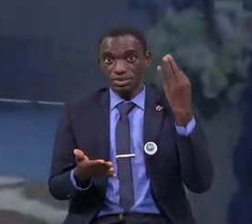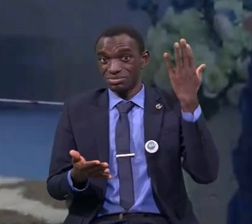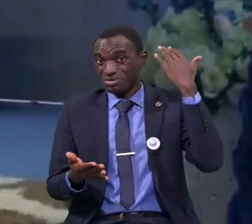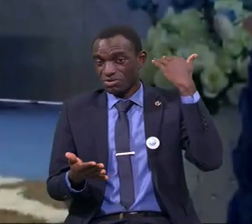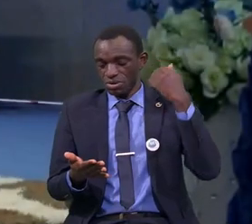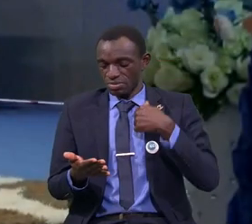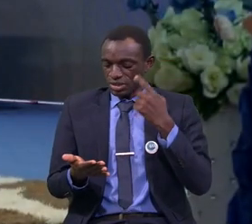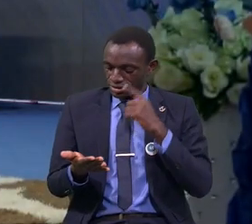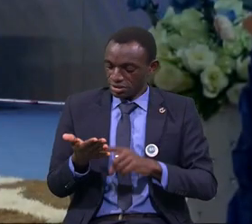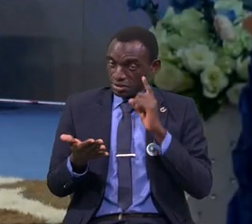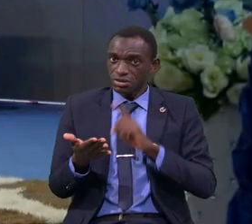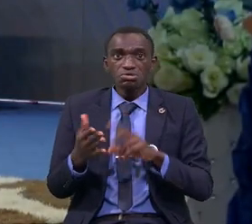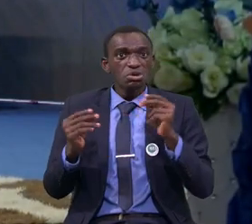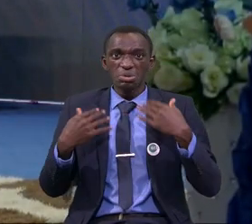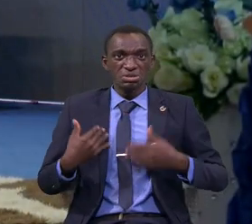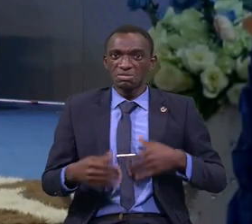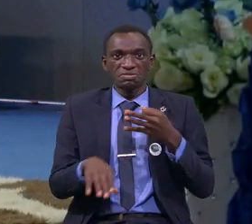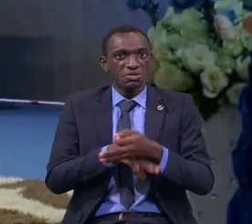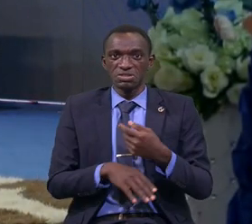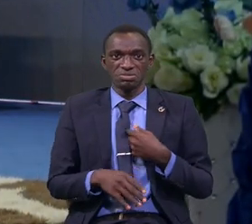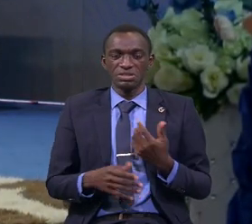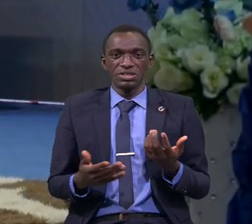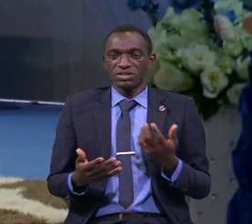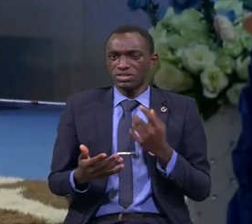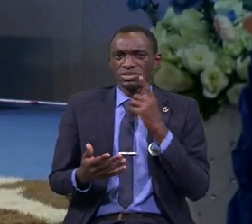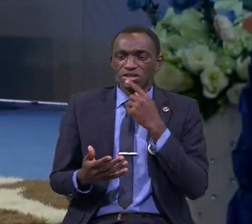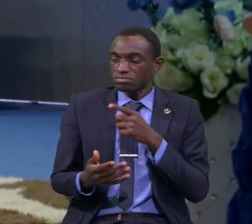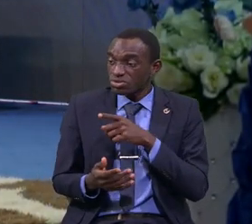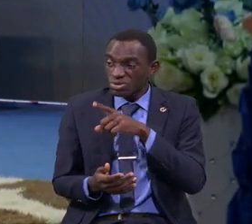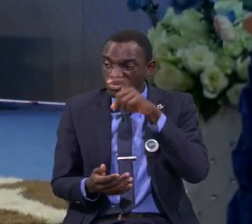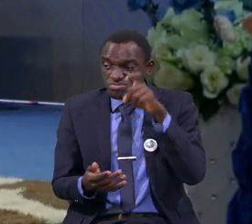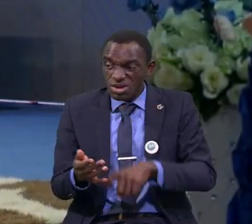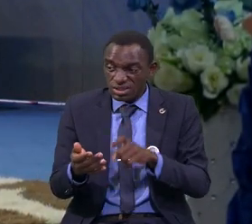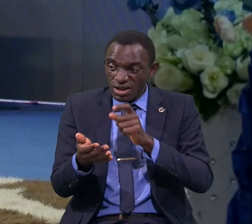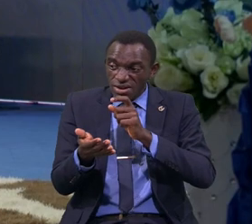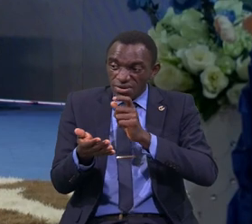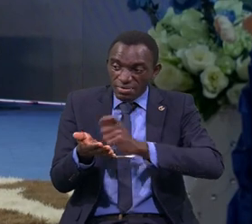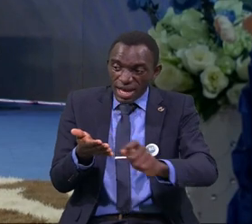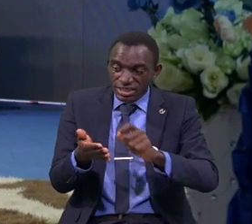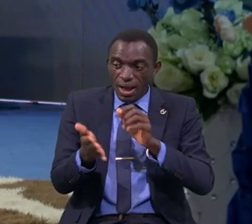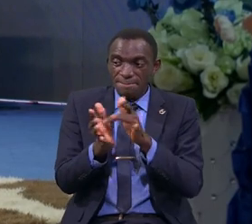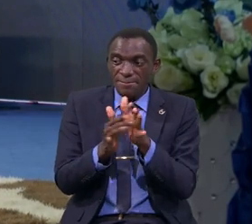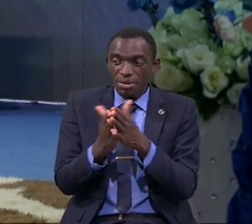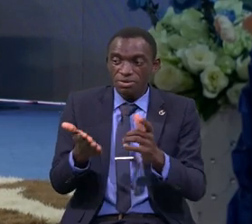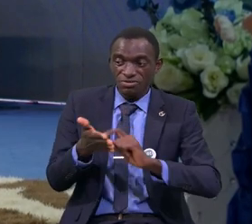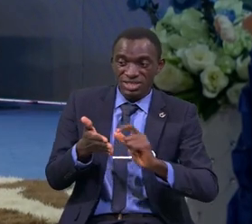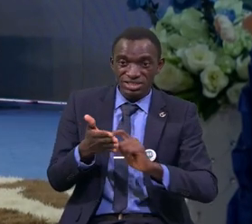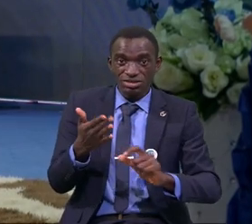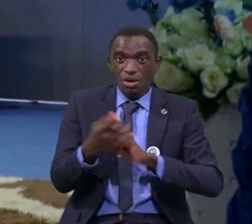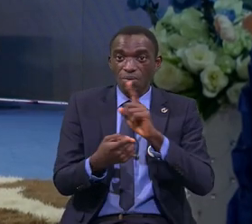Nobody ran after me to say, you must write Bible verses and some notes when they are preaching.